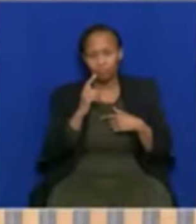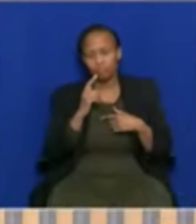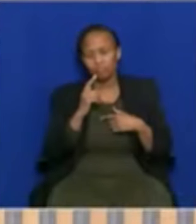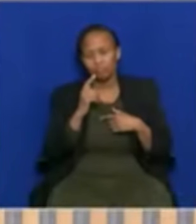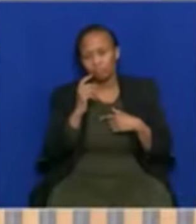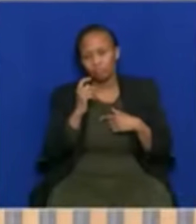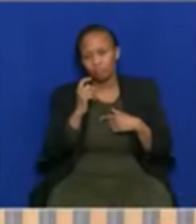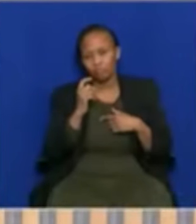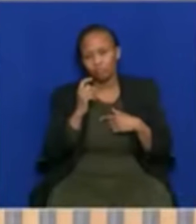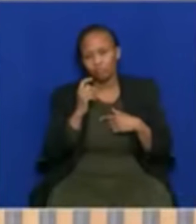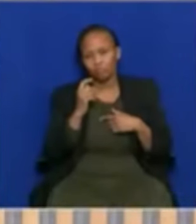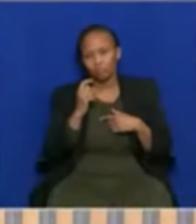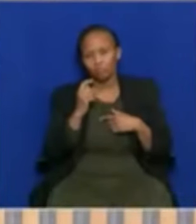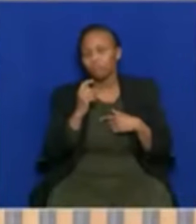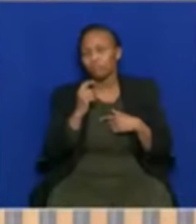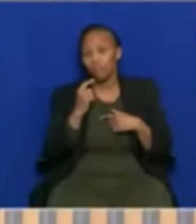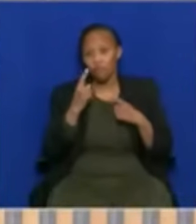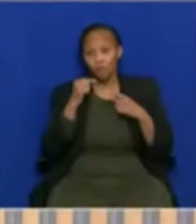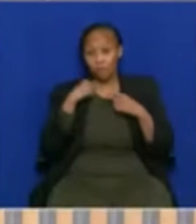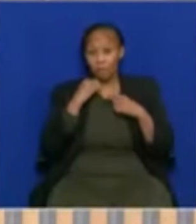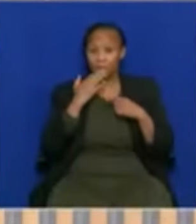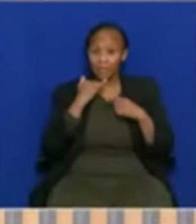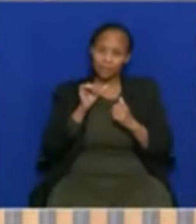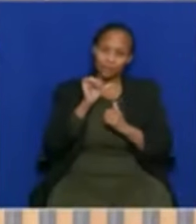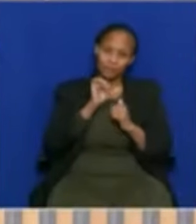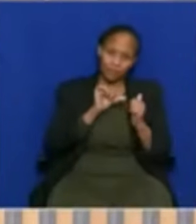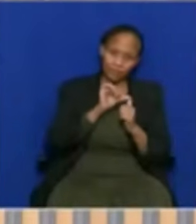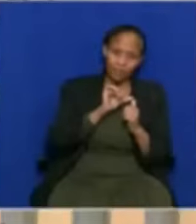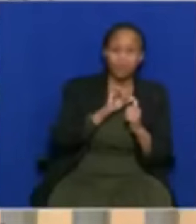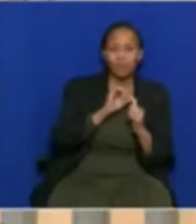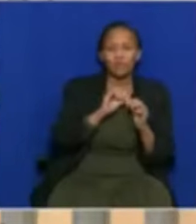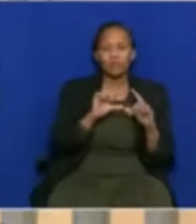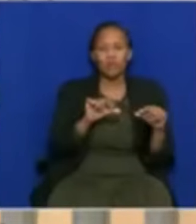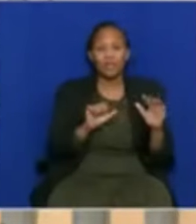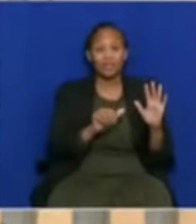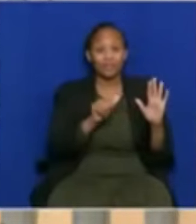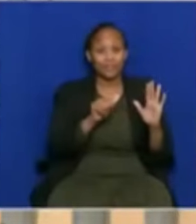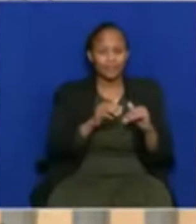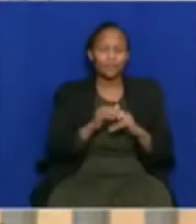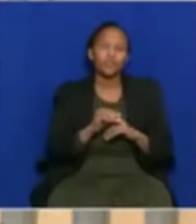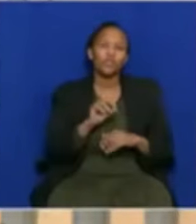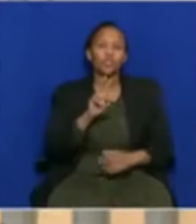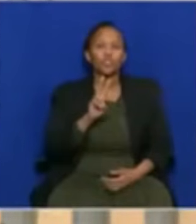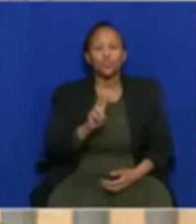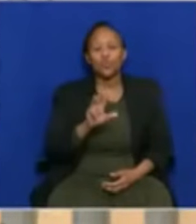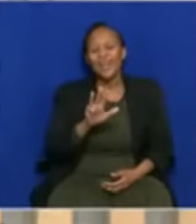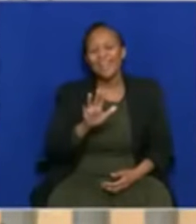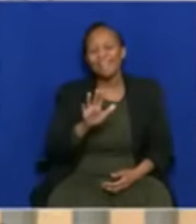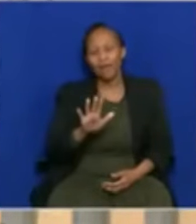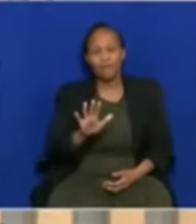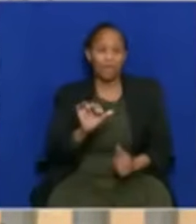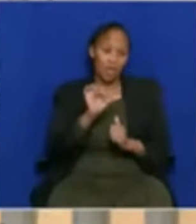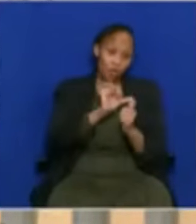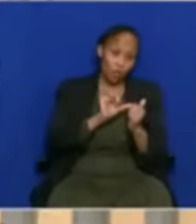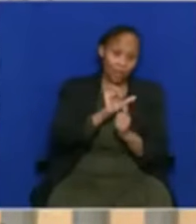Oh, let's go back to page 295. Thank you, Commissioner Khumalo. Page 295, same document, paragraph